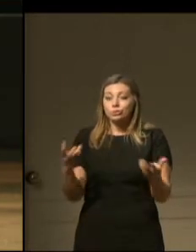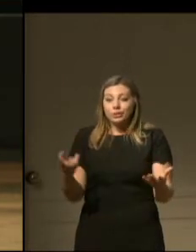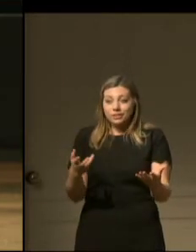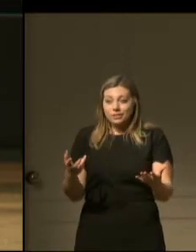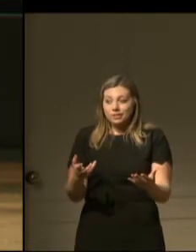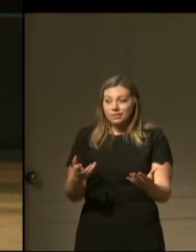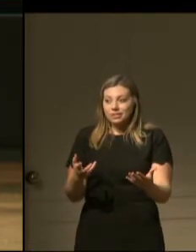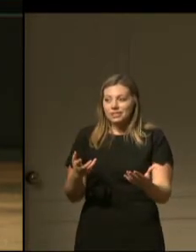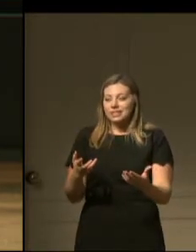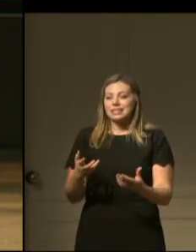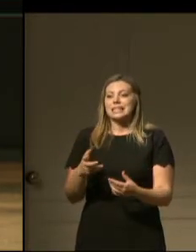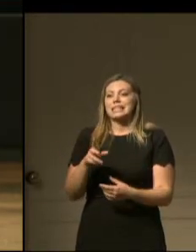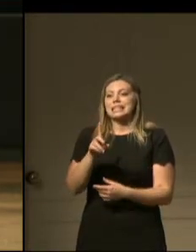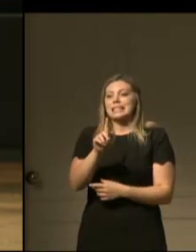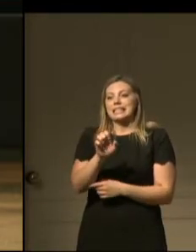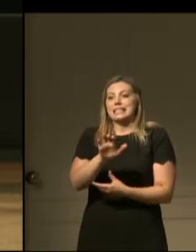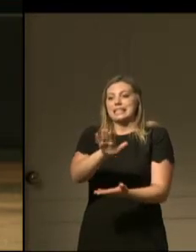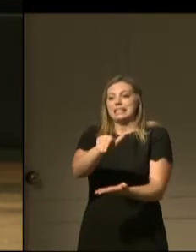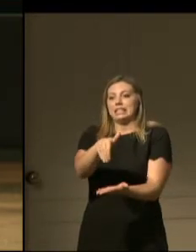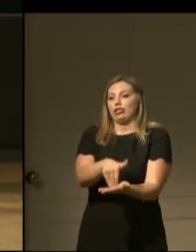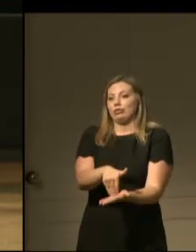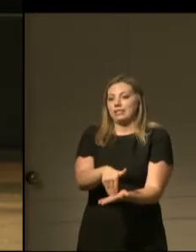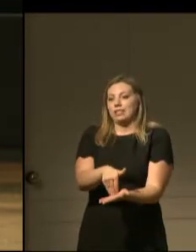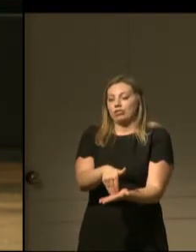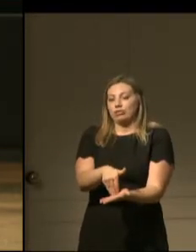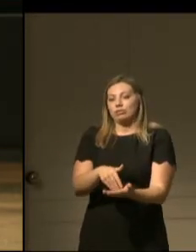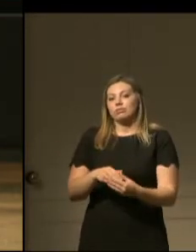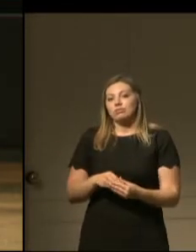the decentralization and the